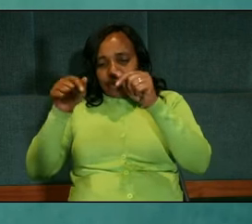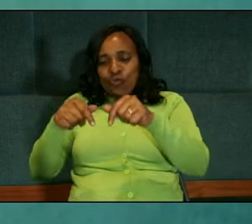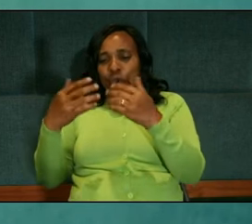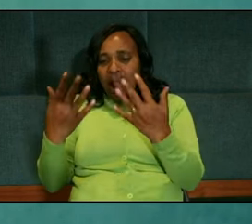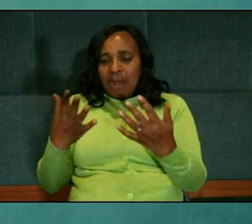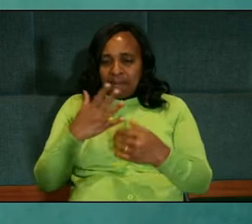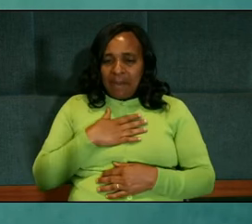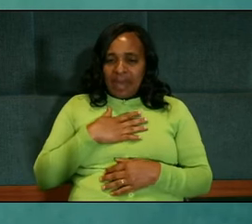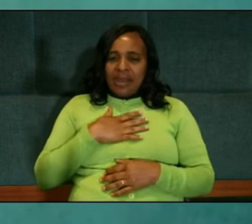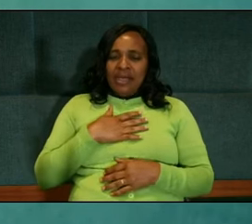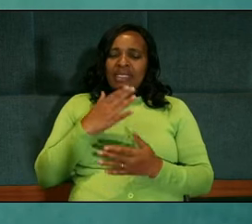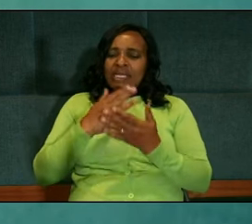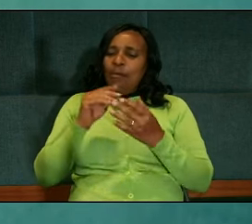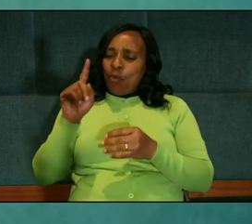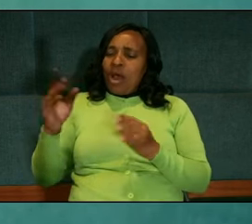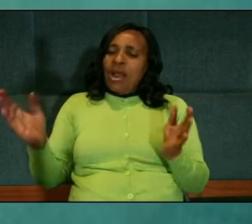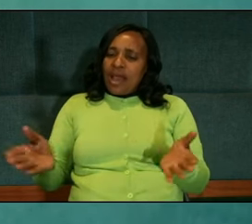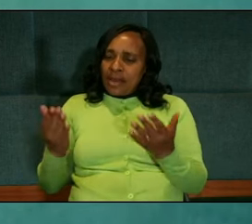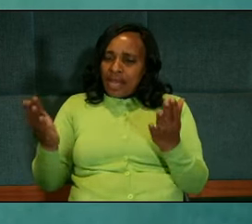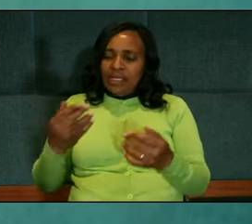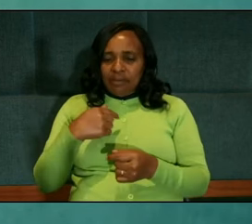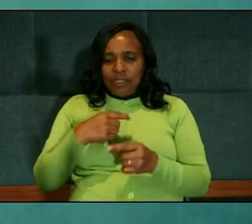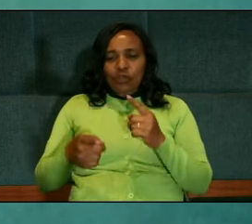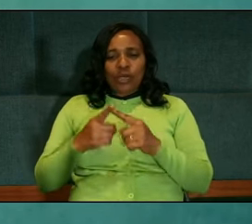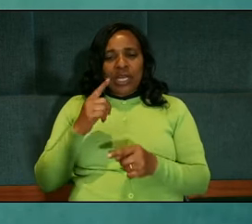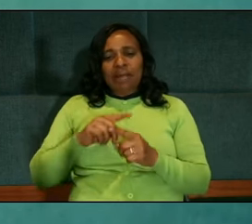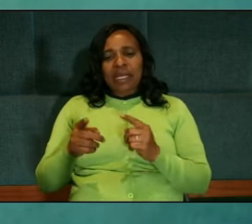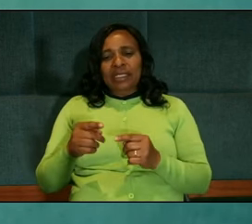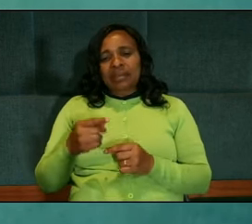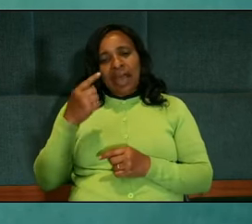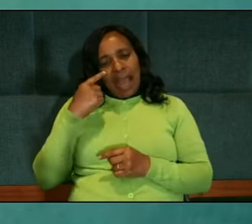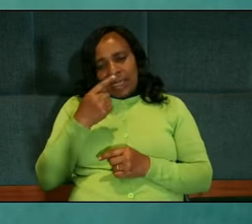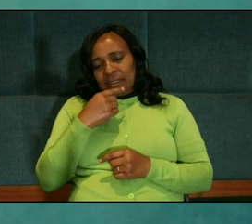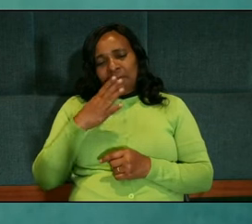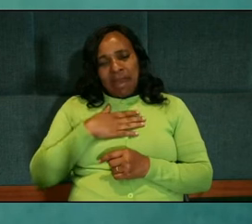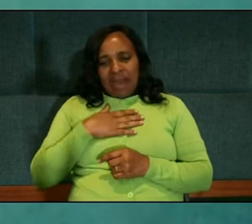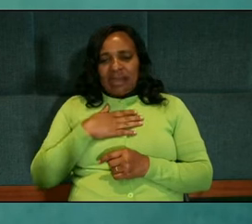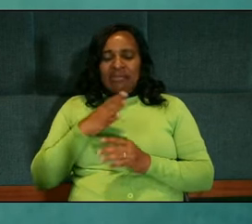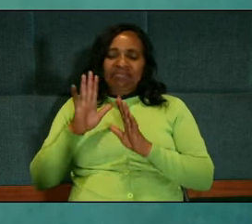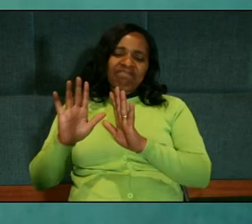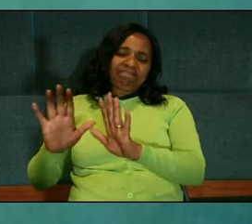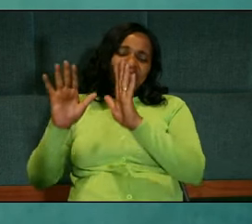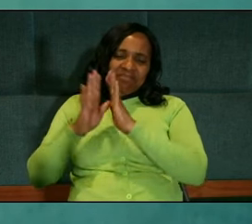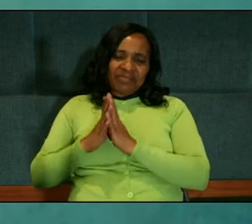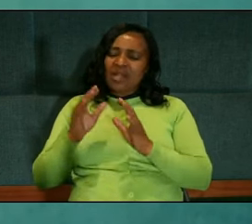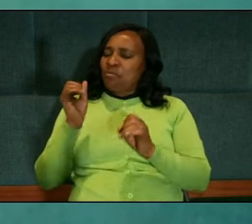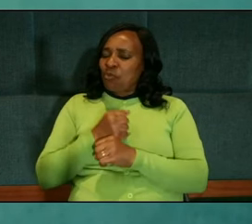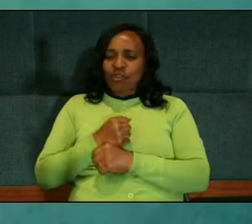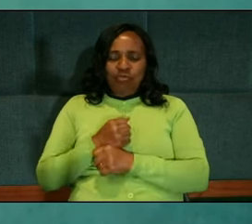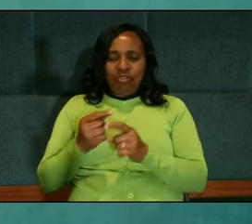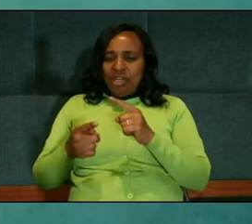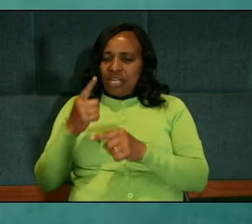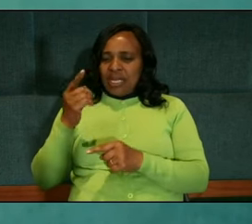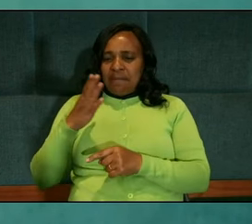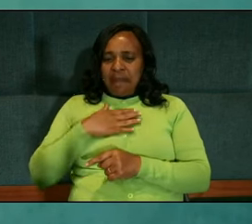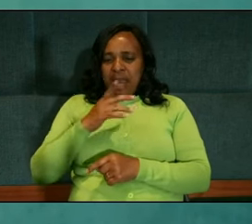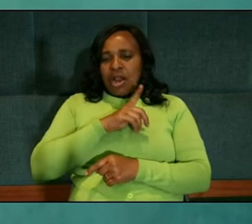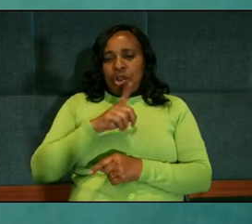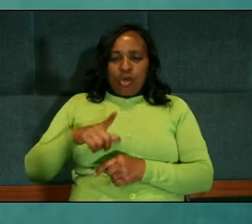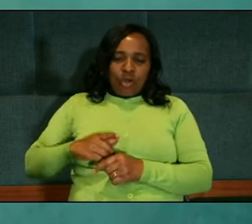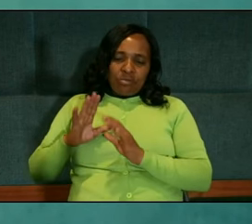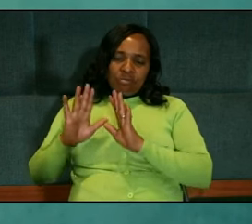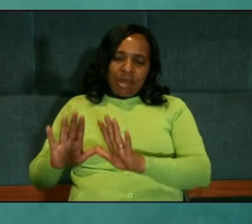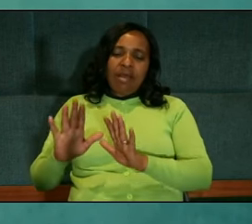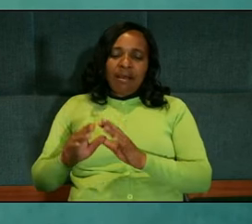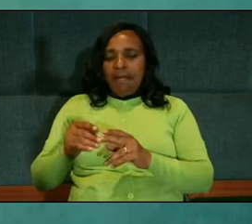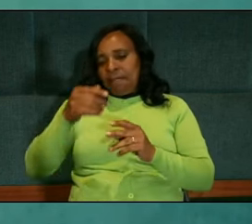someone urged me to kill you. But my eyes spared you, and I said, I will not stretch out my hand against my Lord, for he